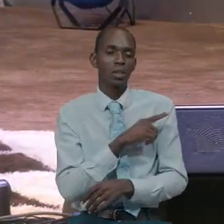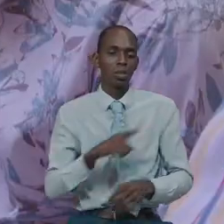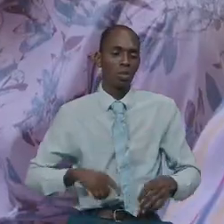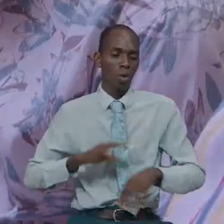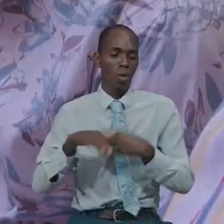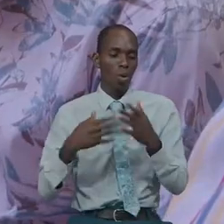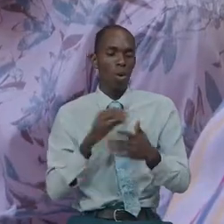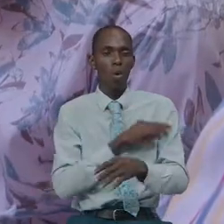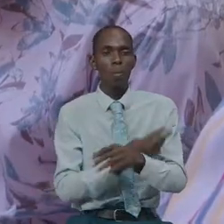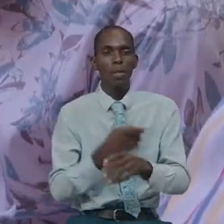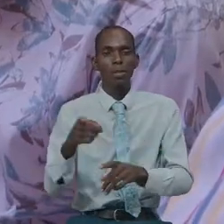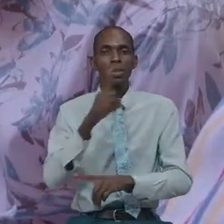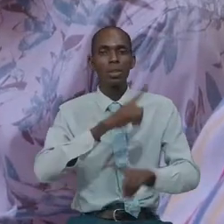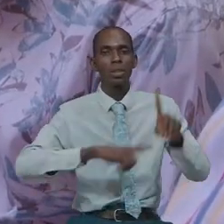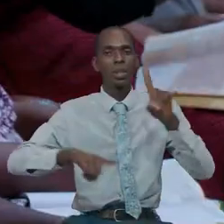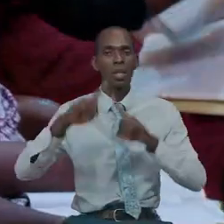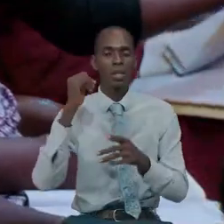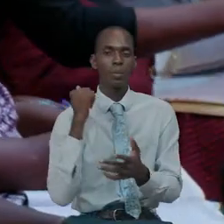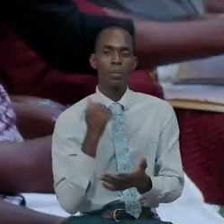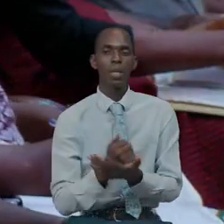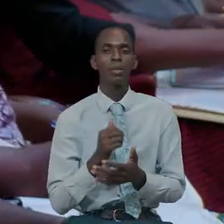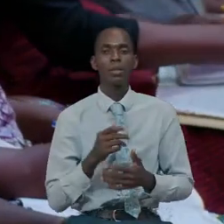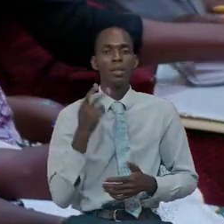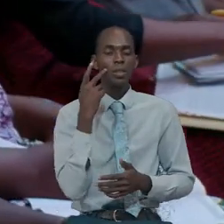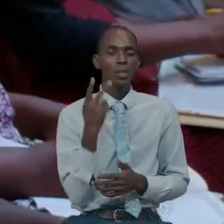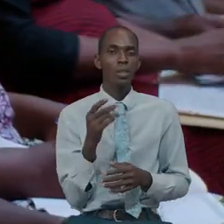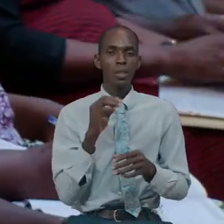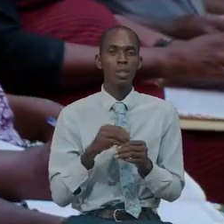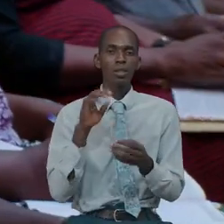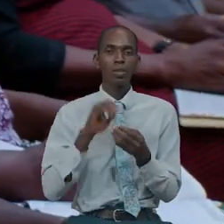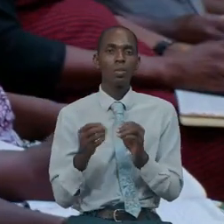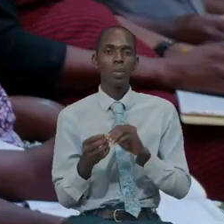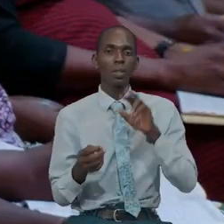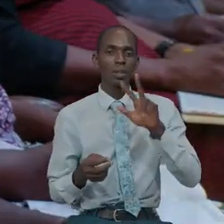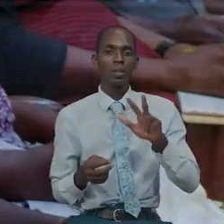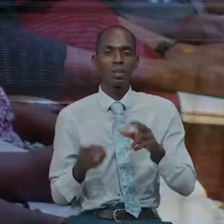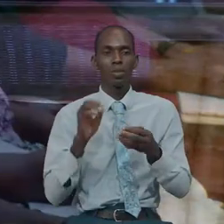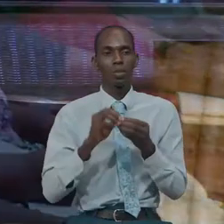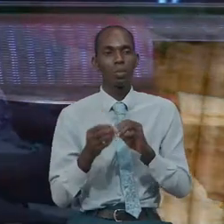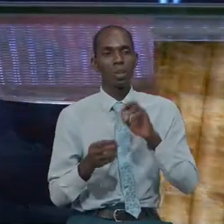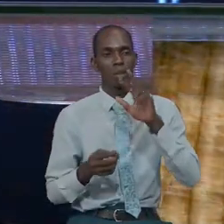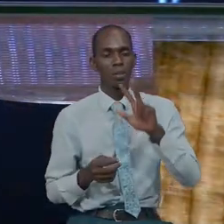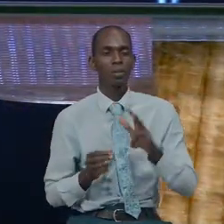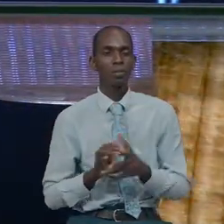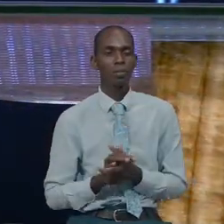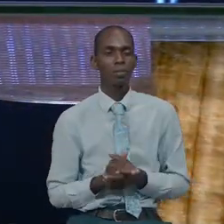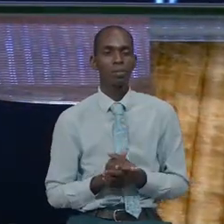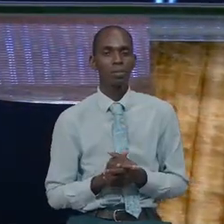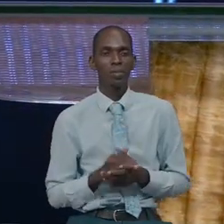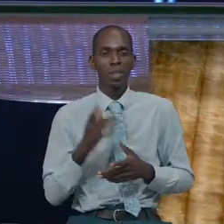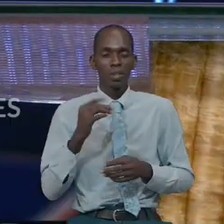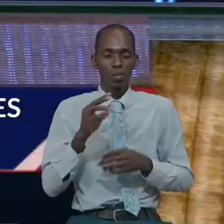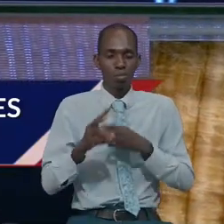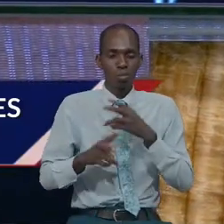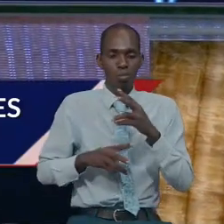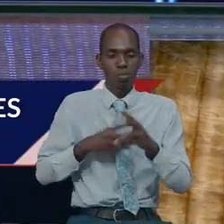And the church said, amen. We're looking at number three here. Number three, we're looking at the worldliness